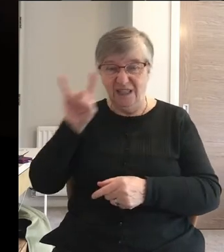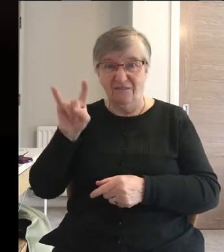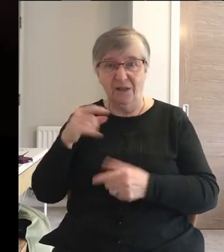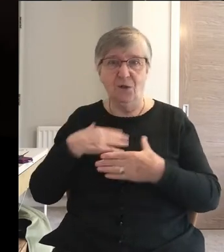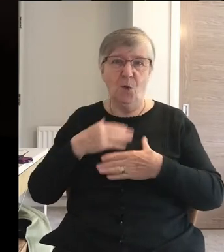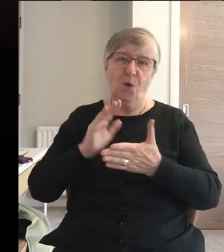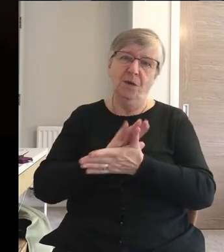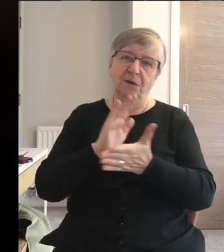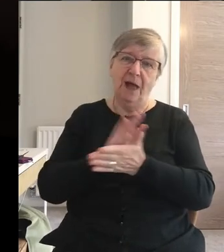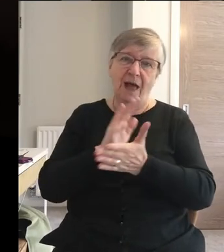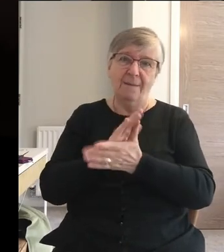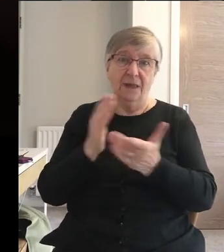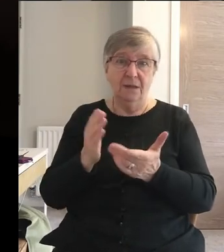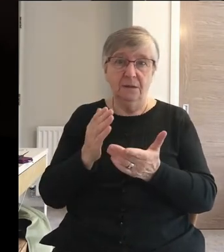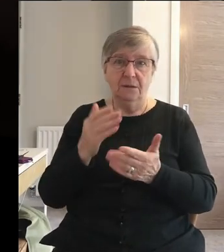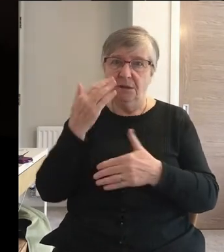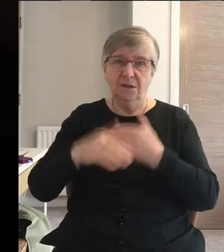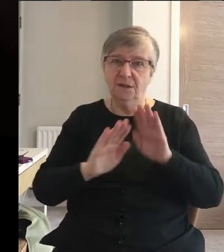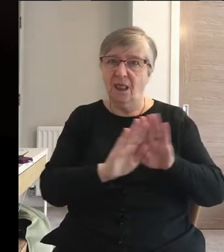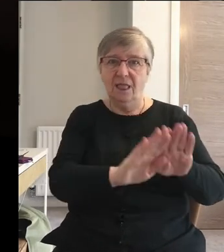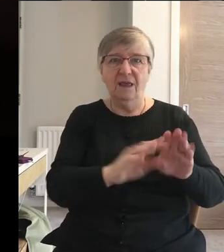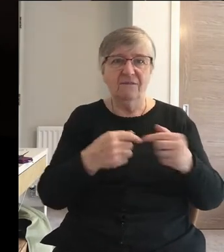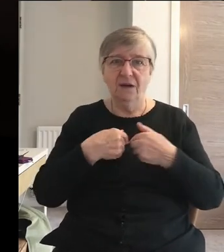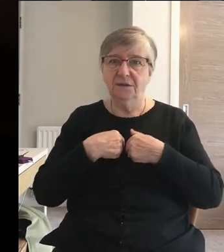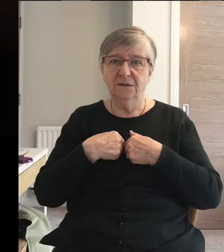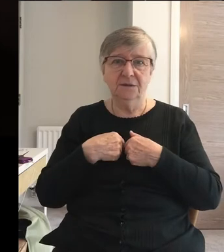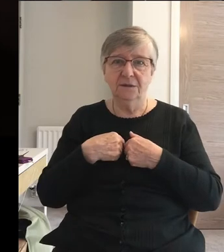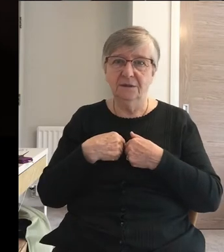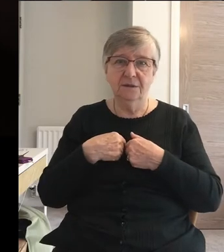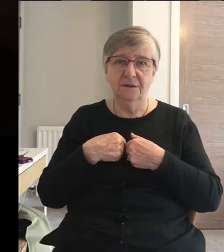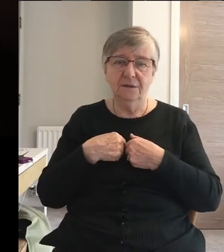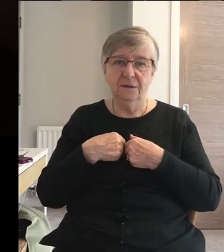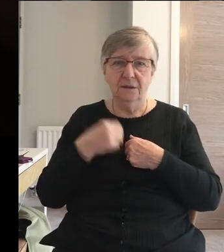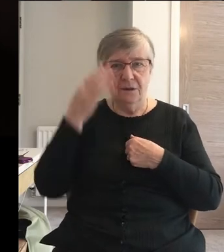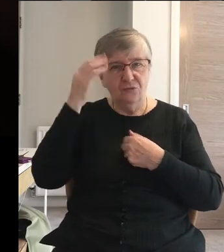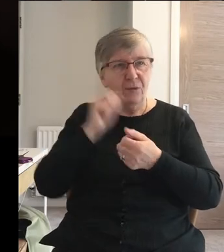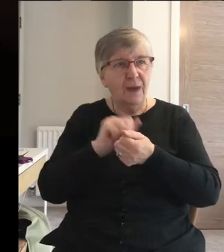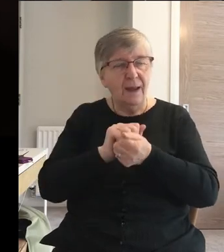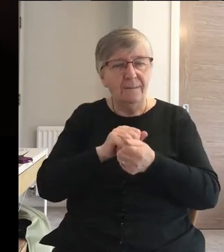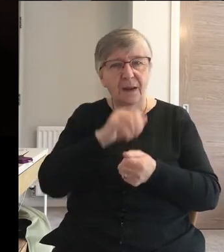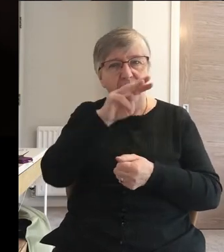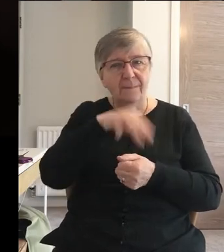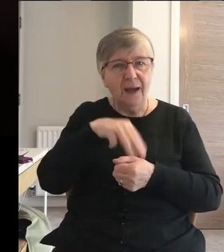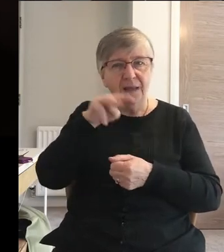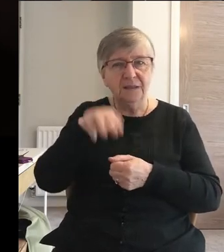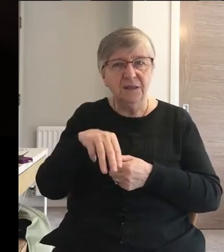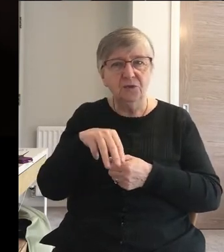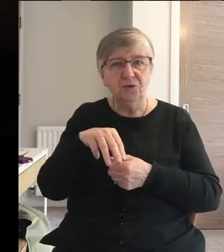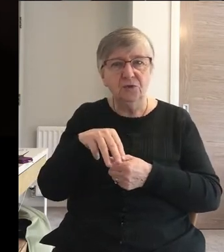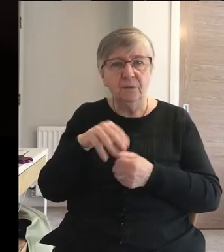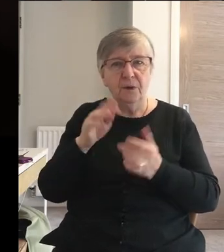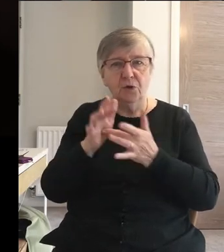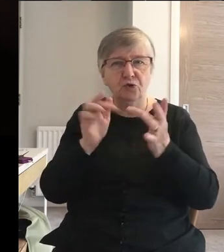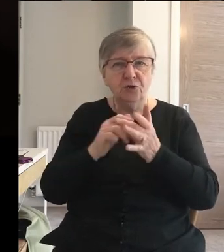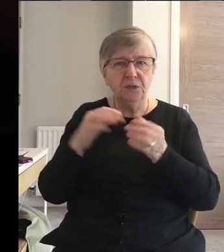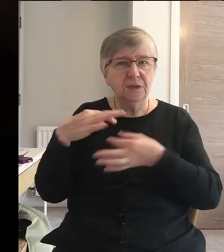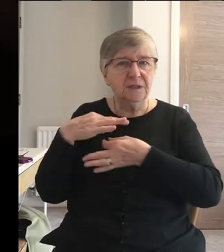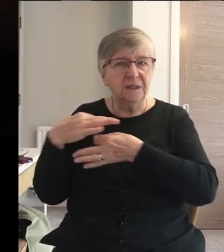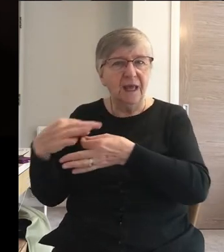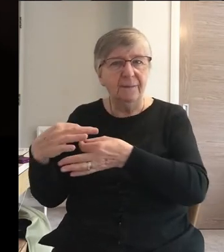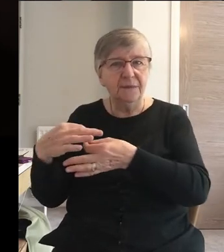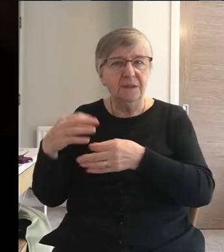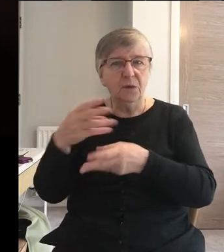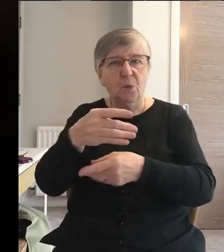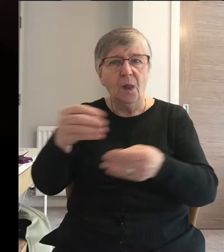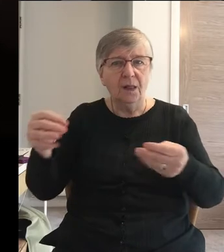doesn't leave us alone. You might remember in that passage that we looked at in Jesus being tempted in